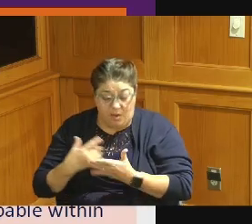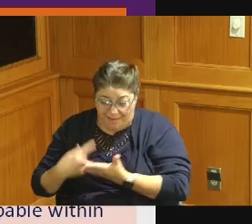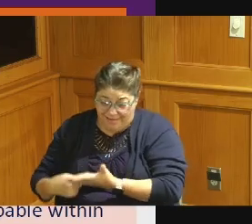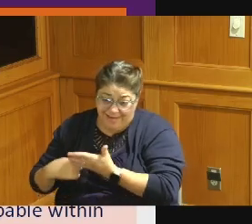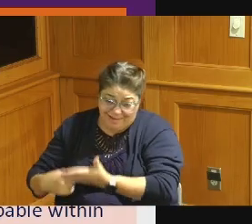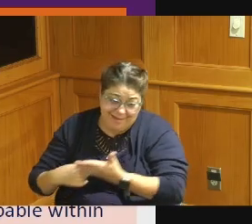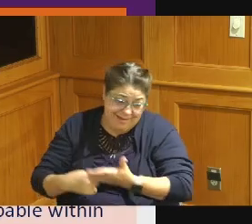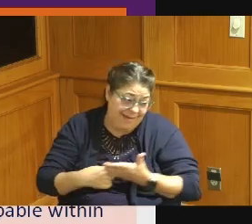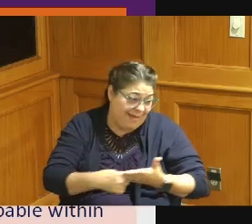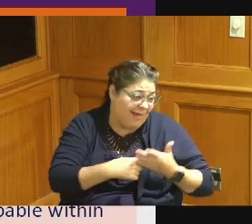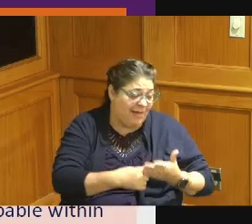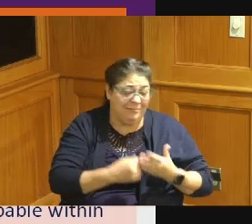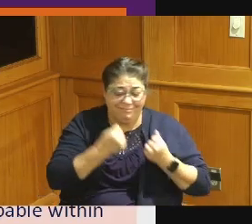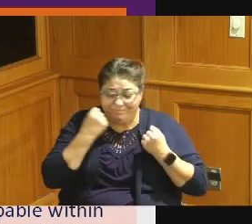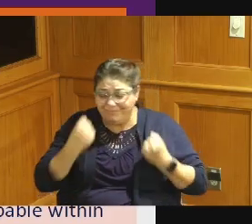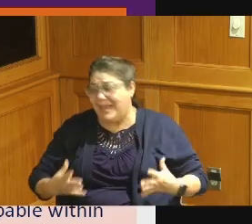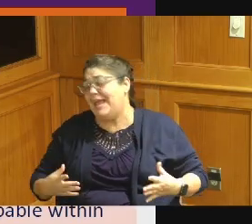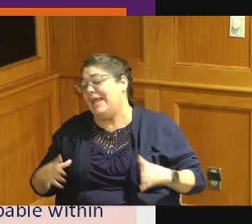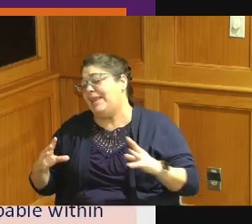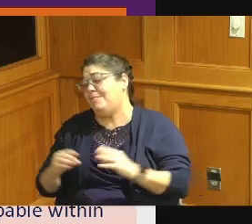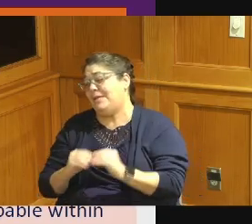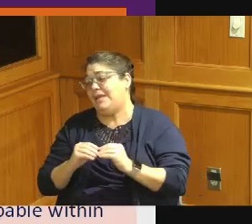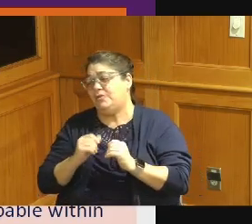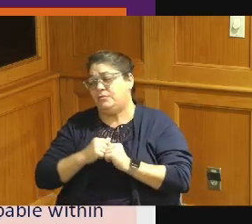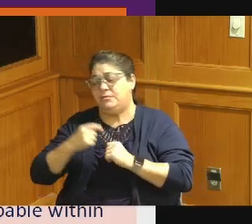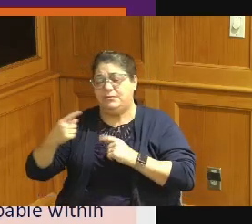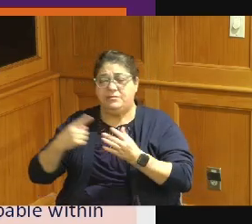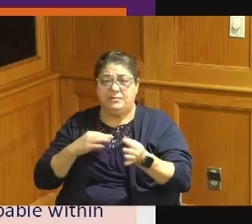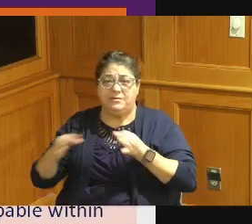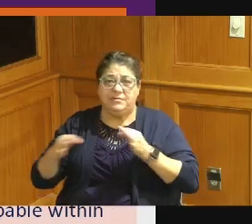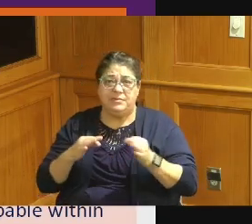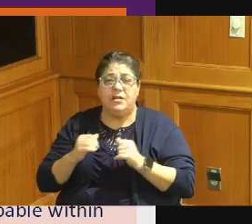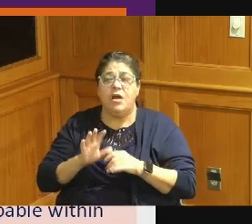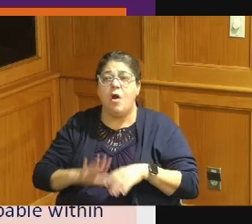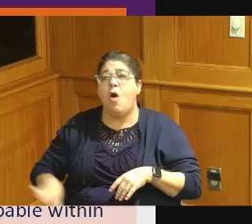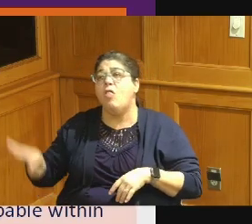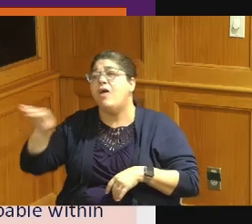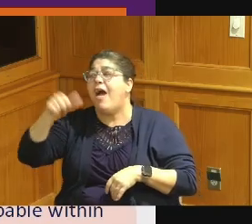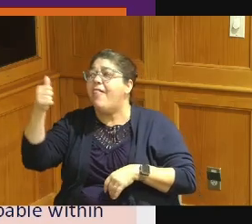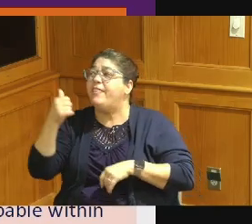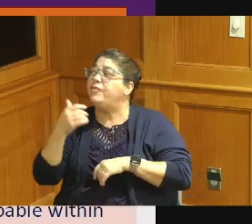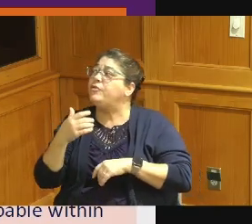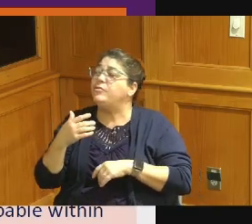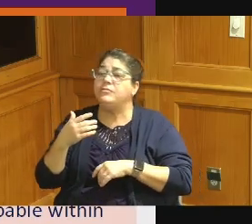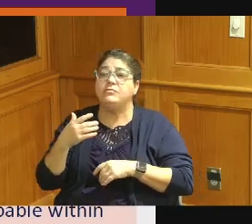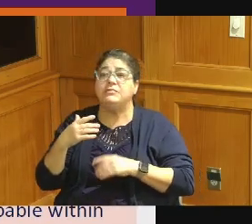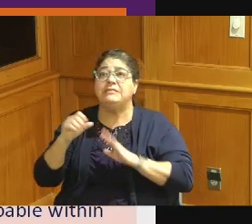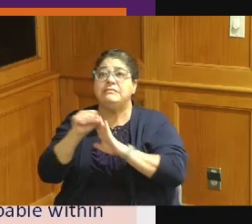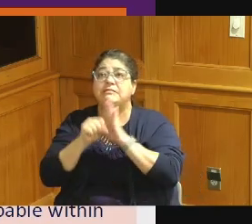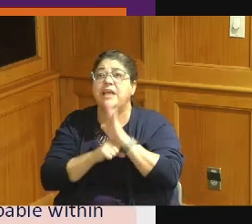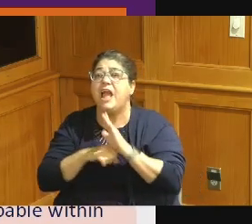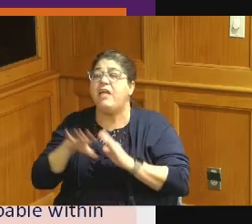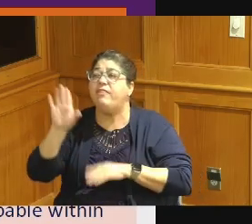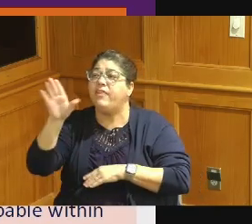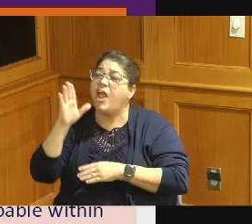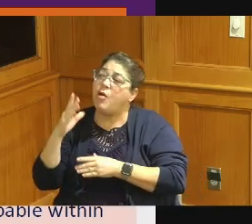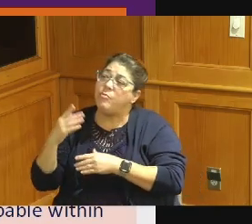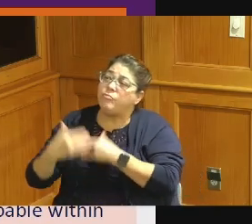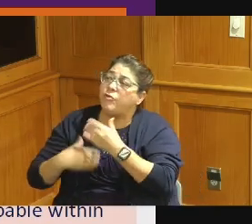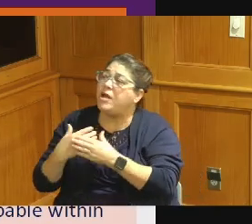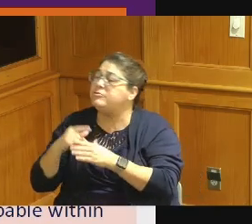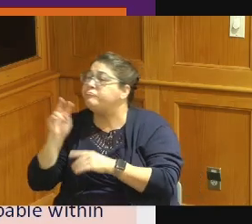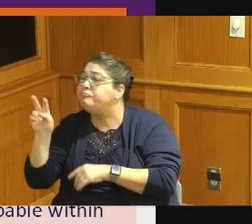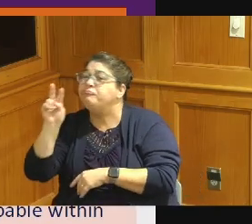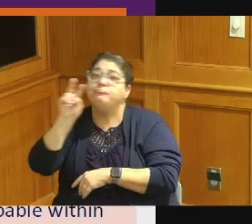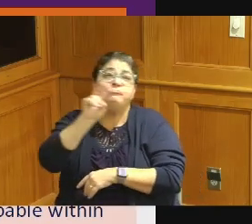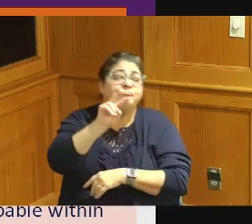with potential projects, with all the various partners involved, looked at other parts of the country, what was succeeding and not succeeding. These are the four big categories